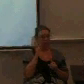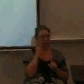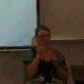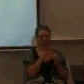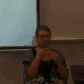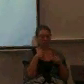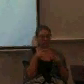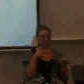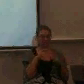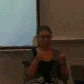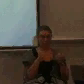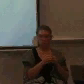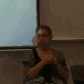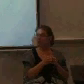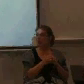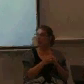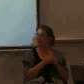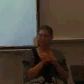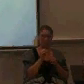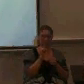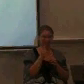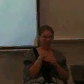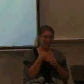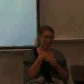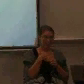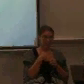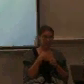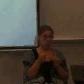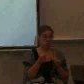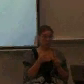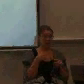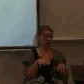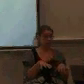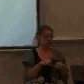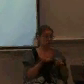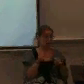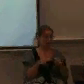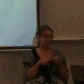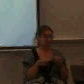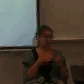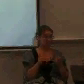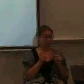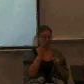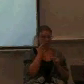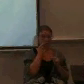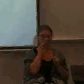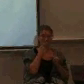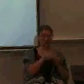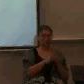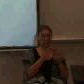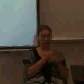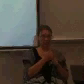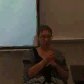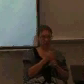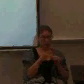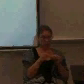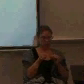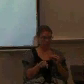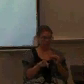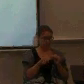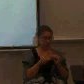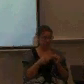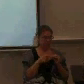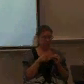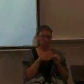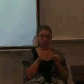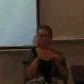They basically didn't exist when I took classes like this. People were just starting to figure out about them at